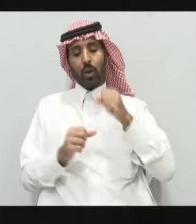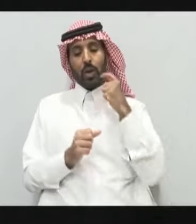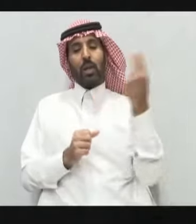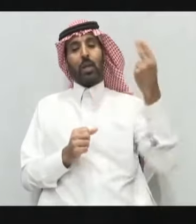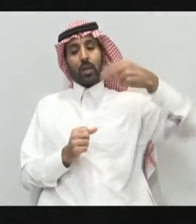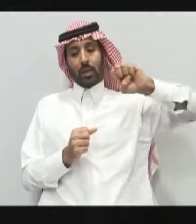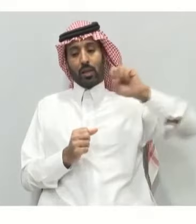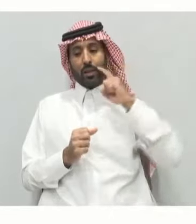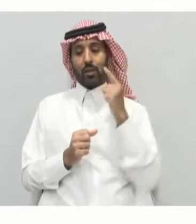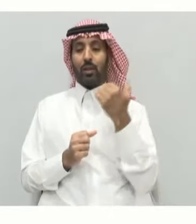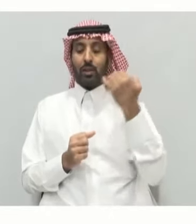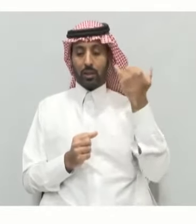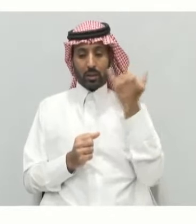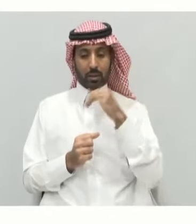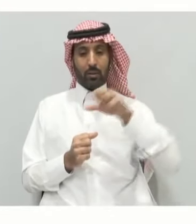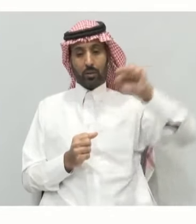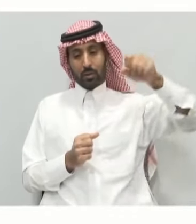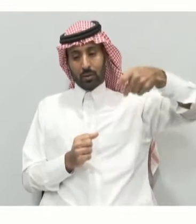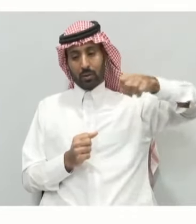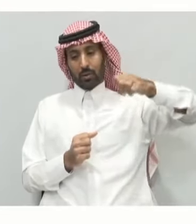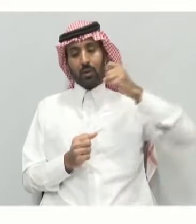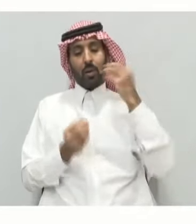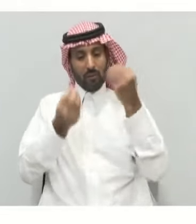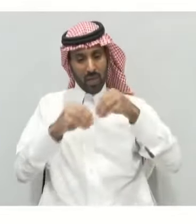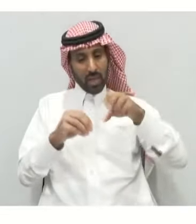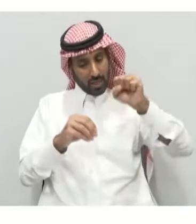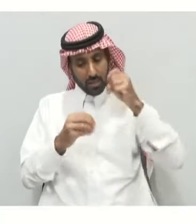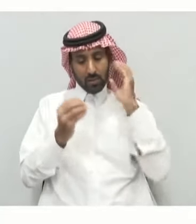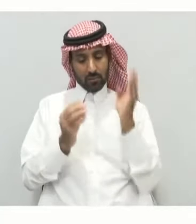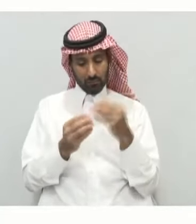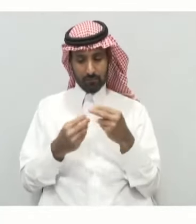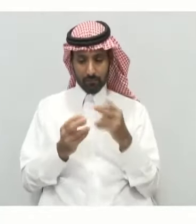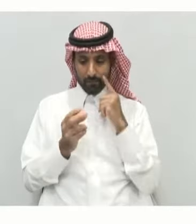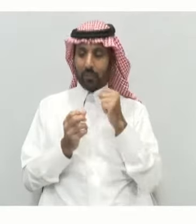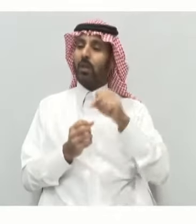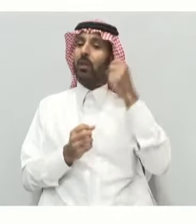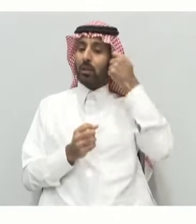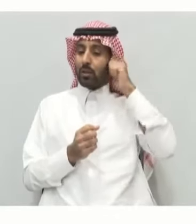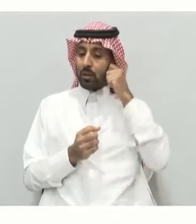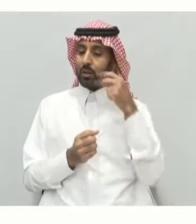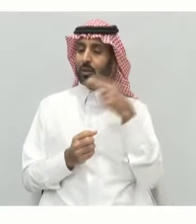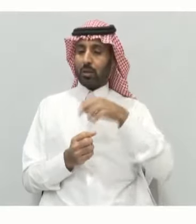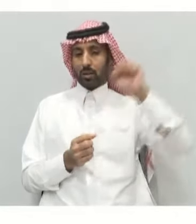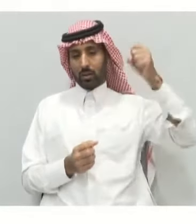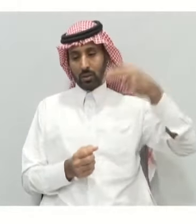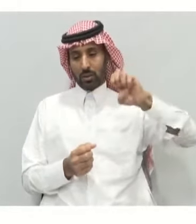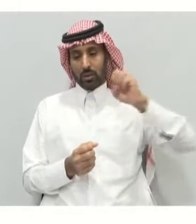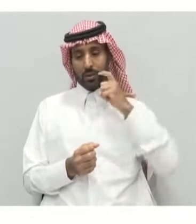said, he speaks English. She speaks